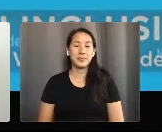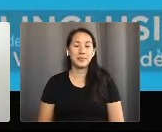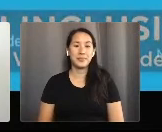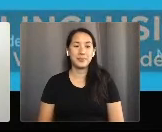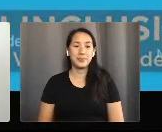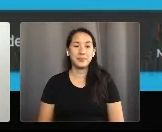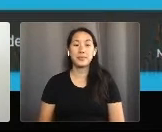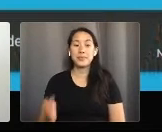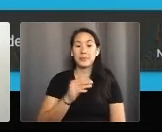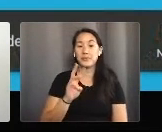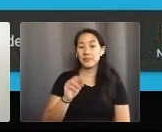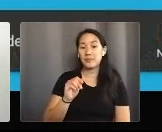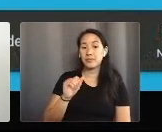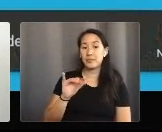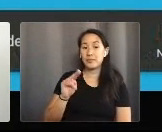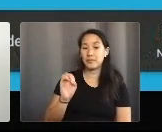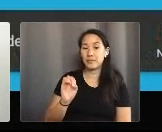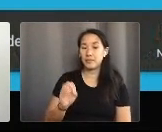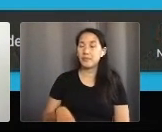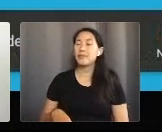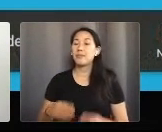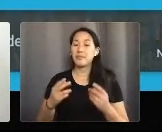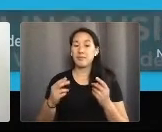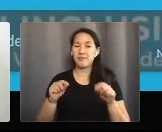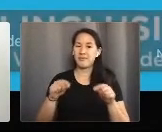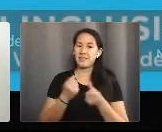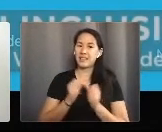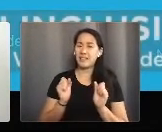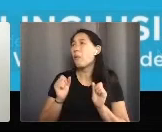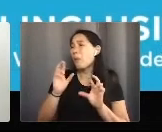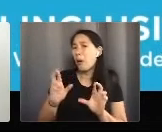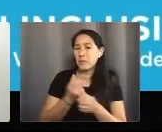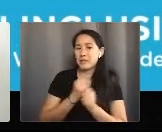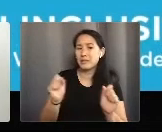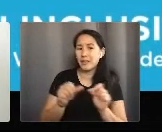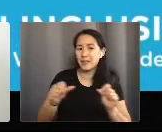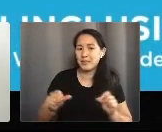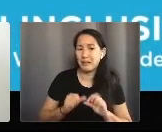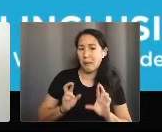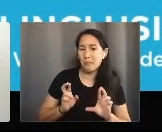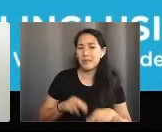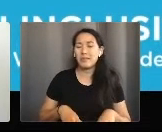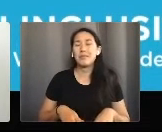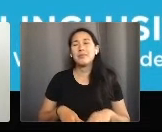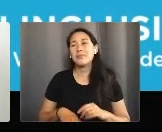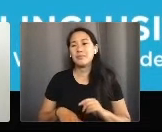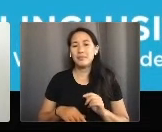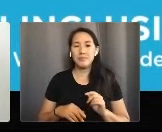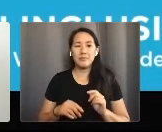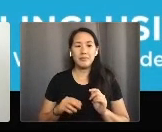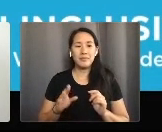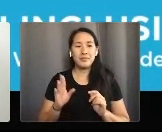And so today's a safe space, I hope it's a safe space in where you are. I got caught up